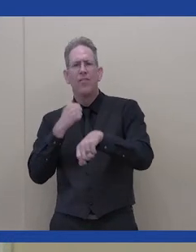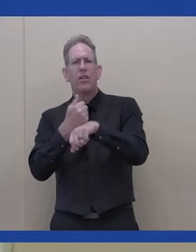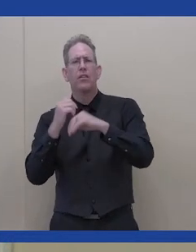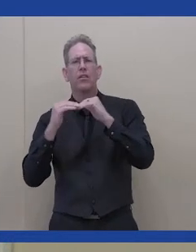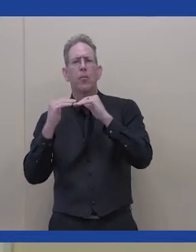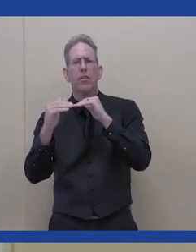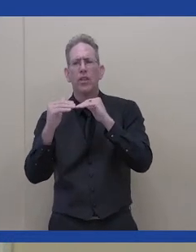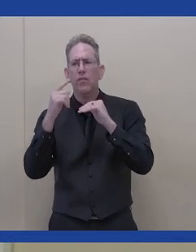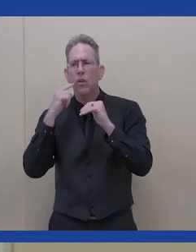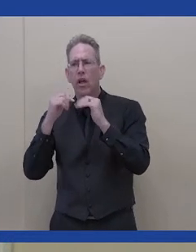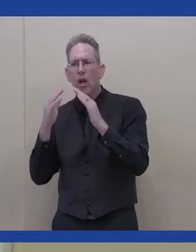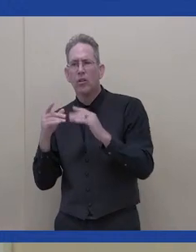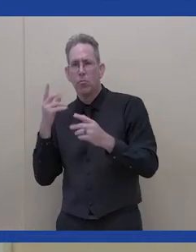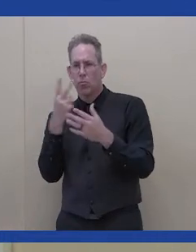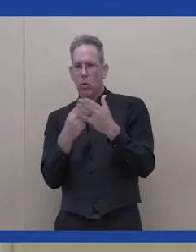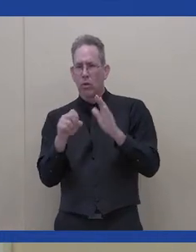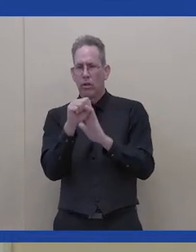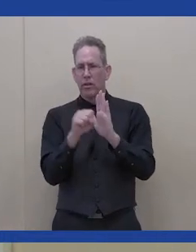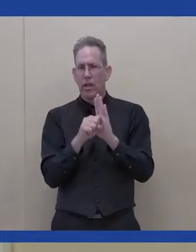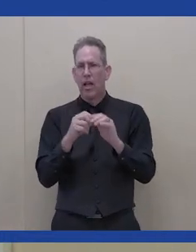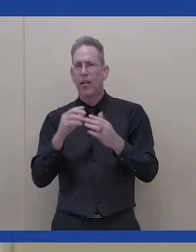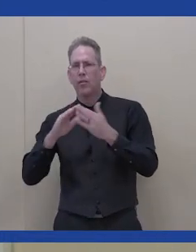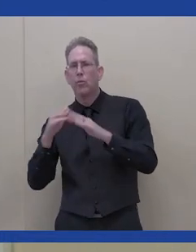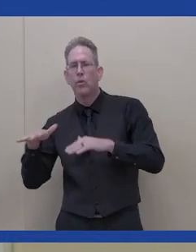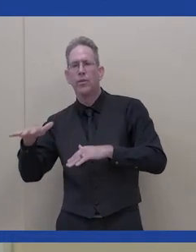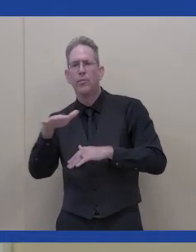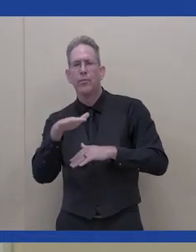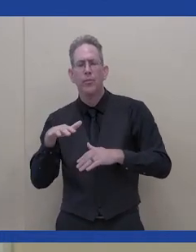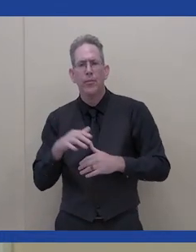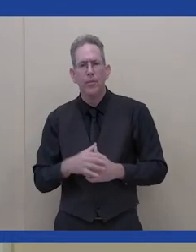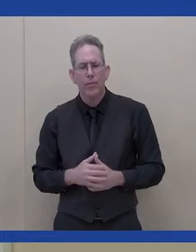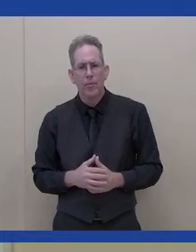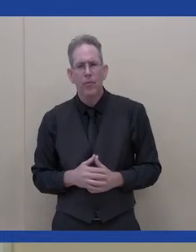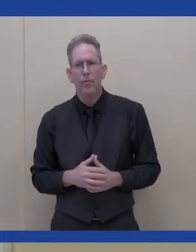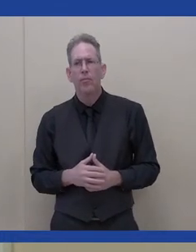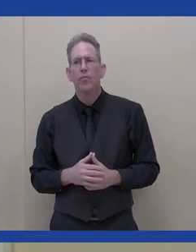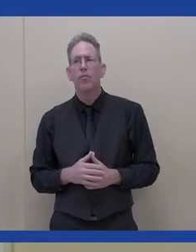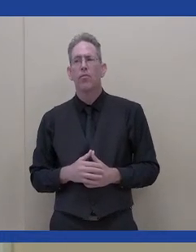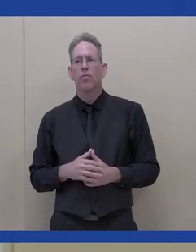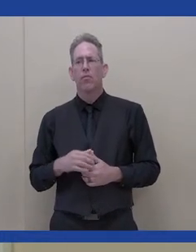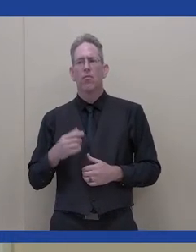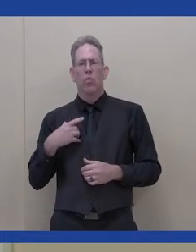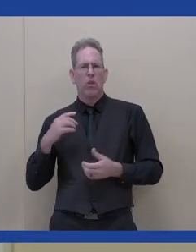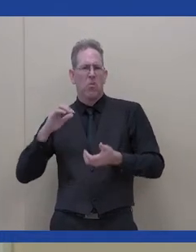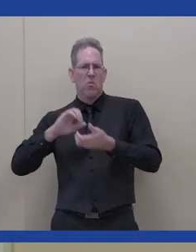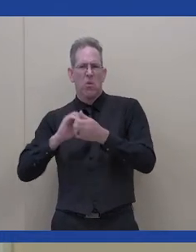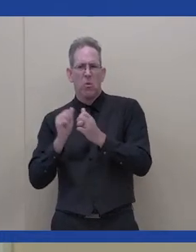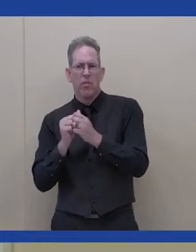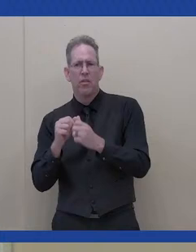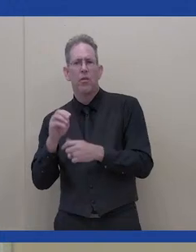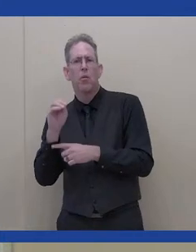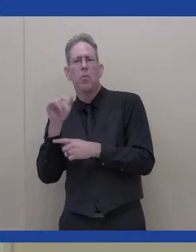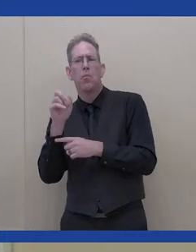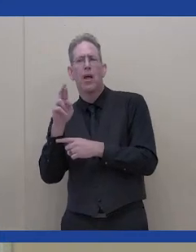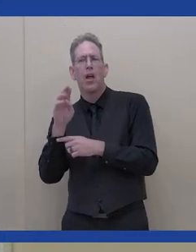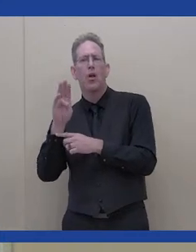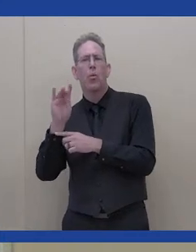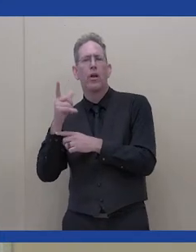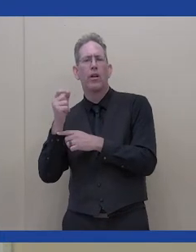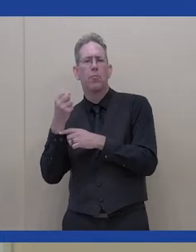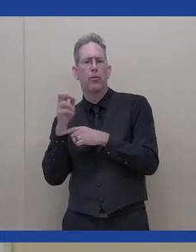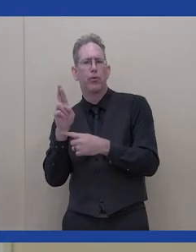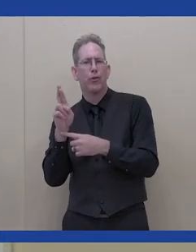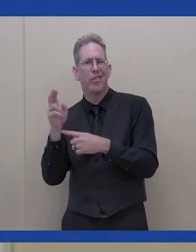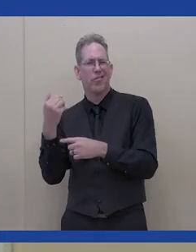weeks, I have been engaging closely with city staff, Mayor Weinberger, and the Vermont Agency of Human Services, and will continue to work